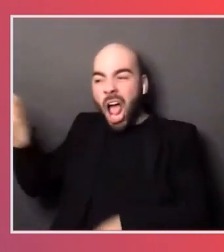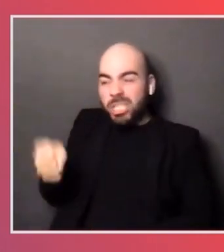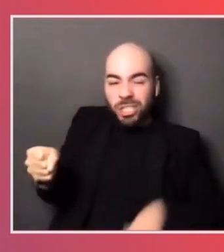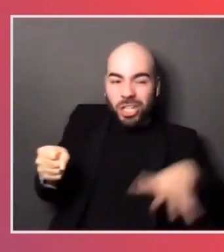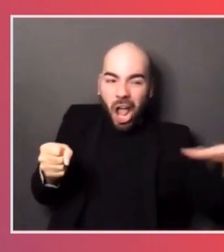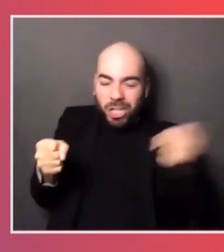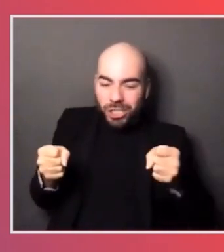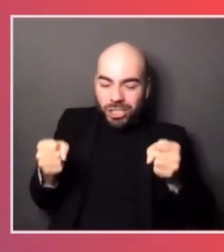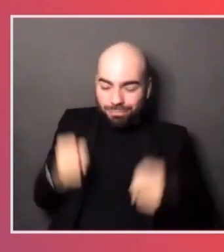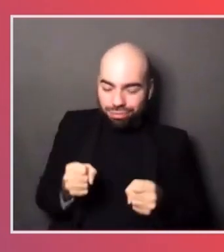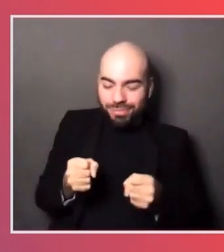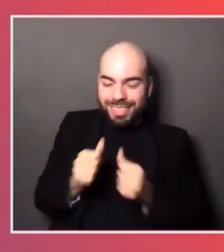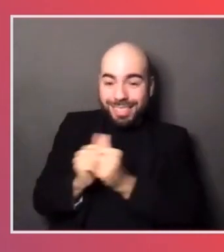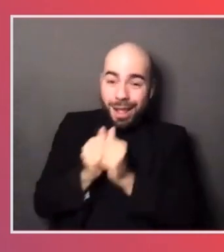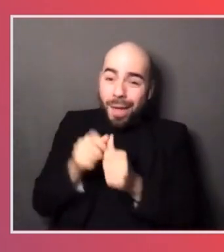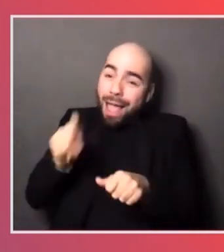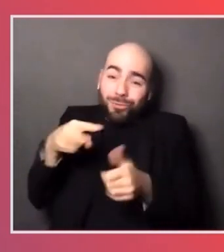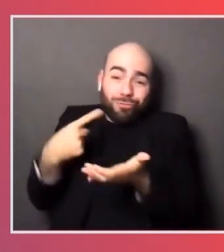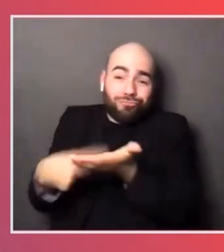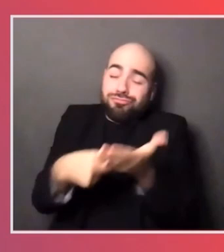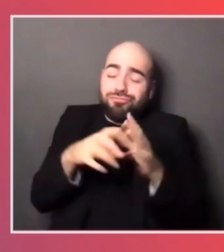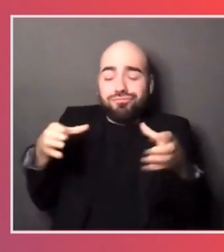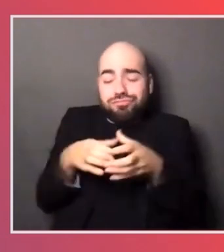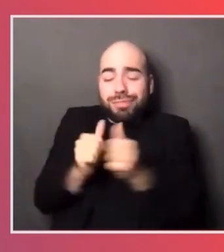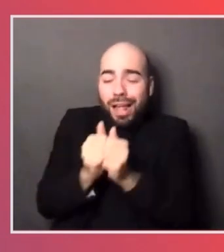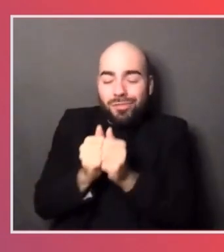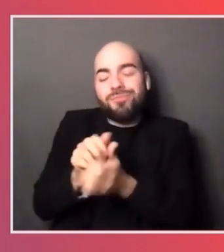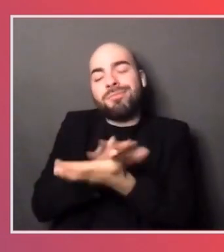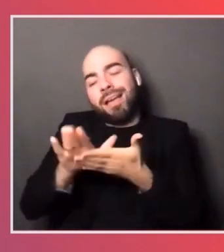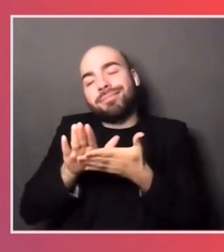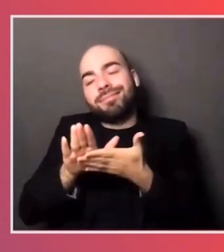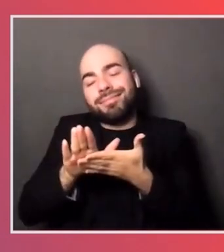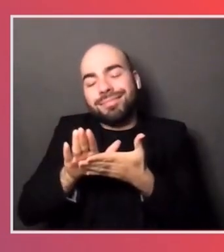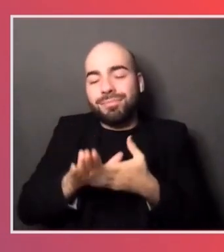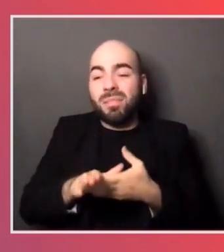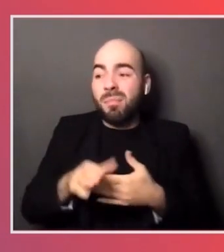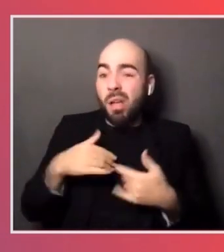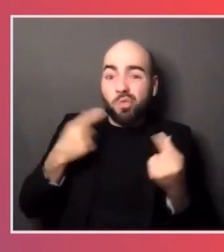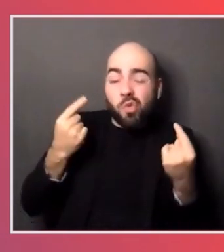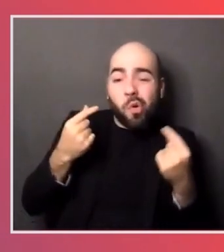I had a nice garden, little Italian garden, and